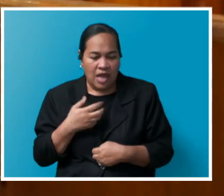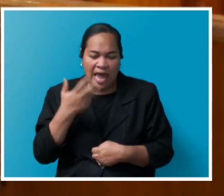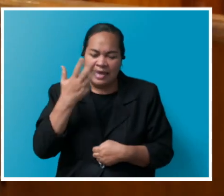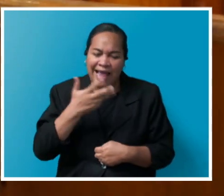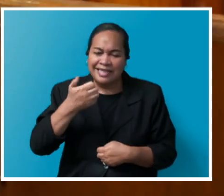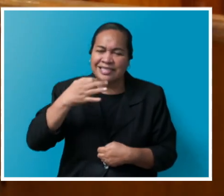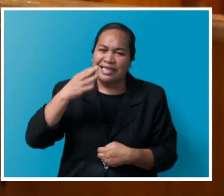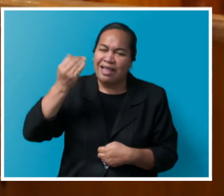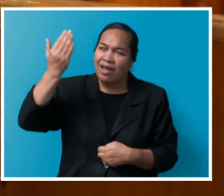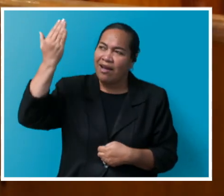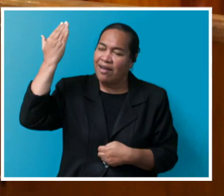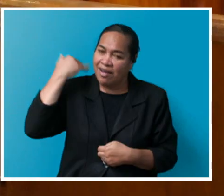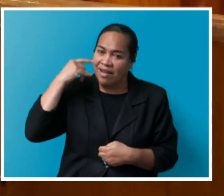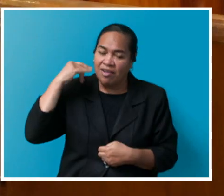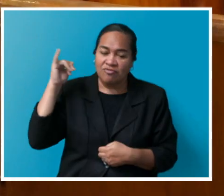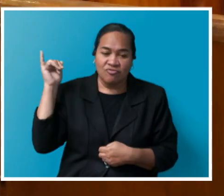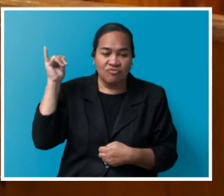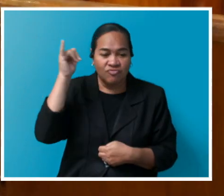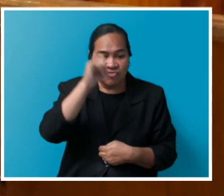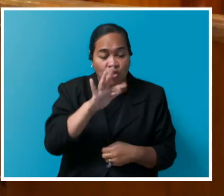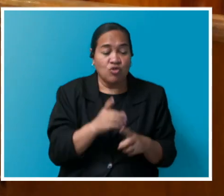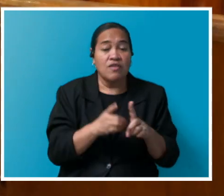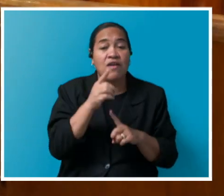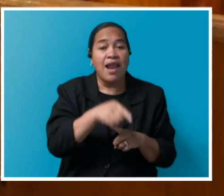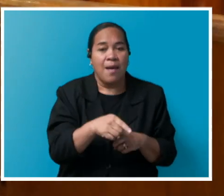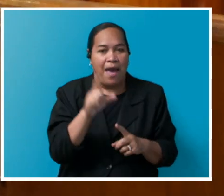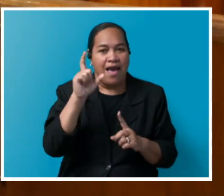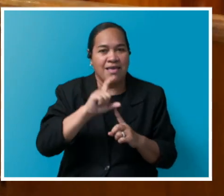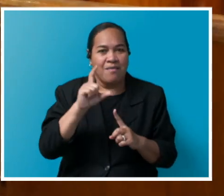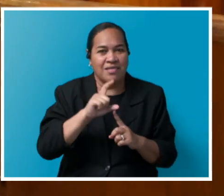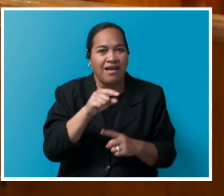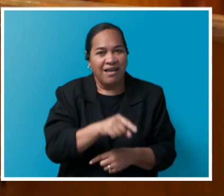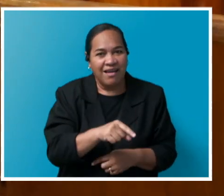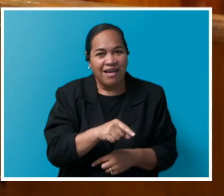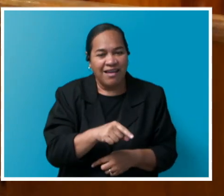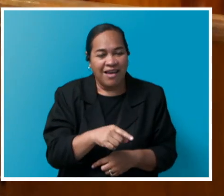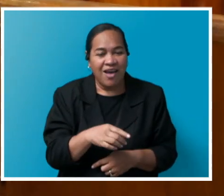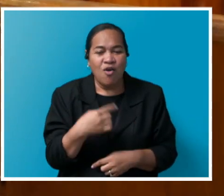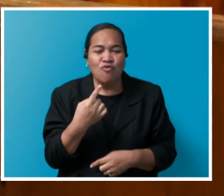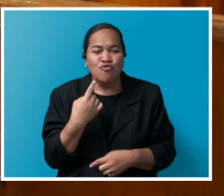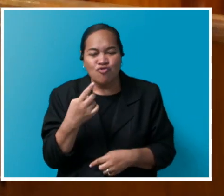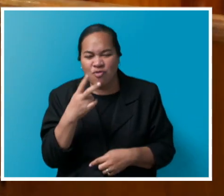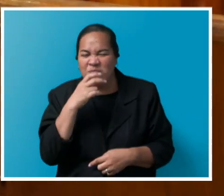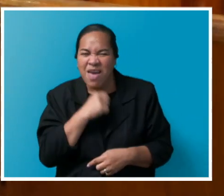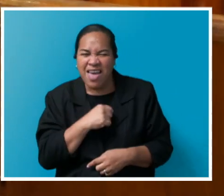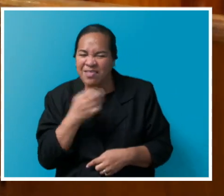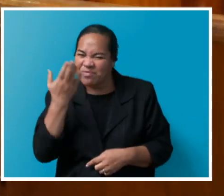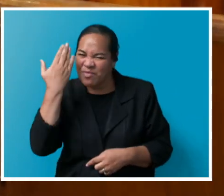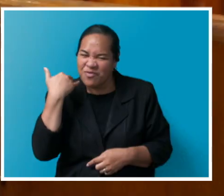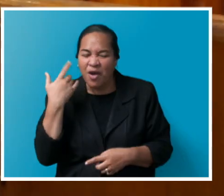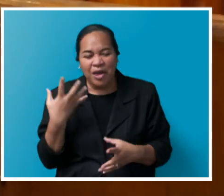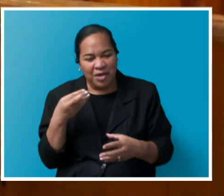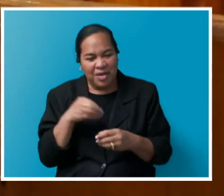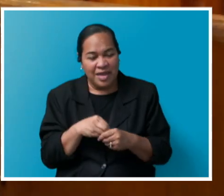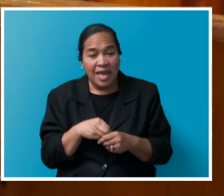1960s for the development of Honiara. One of those pioneers was the late Mr. Mbalekana, who also